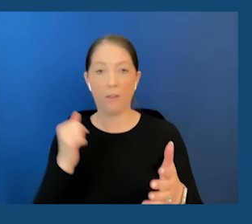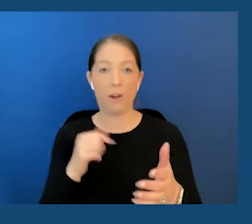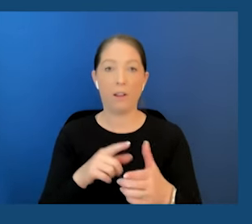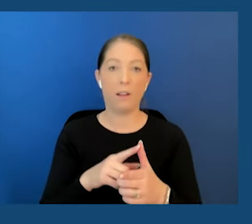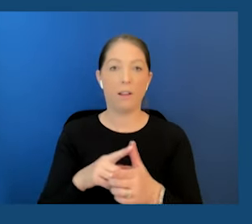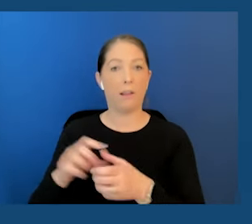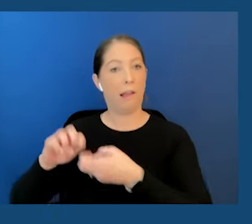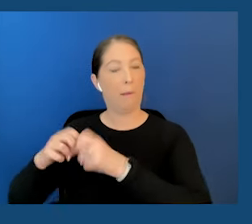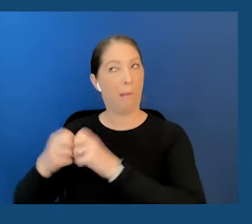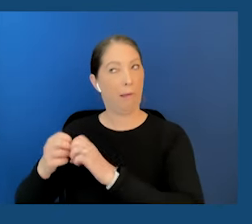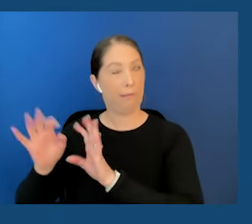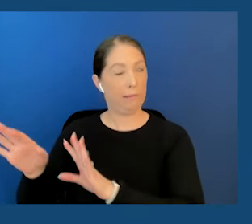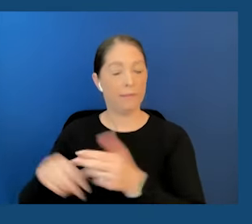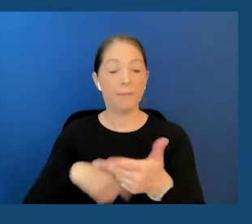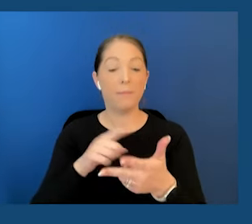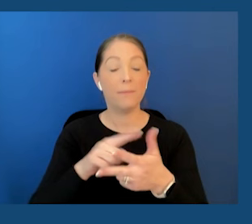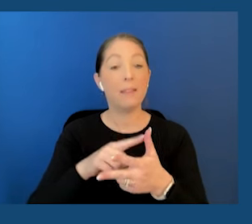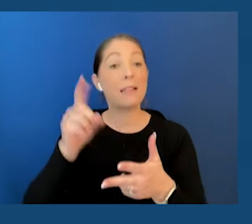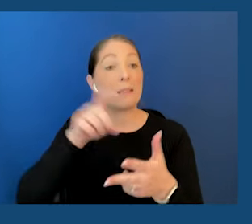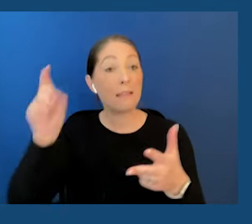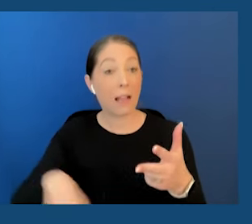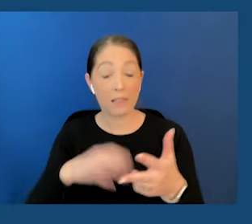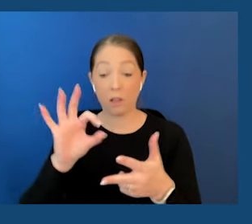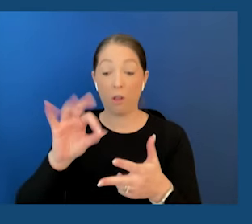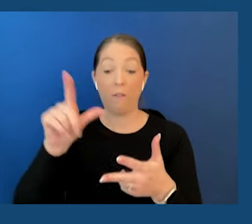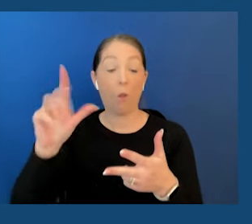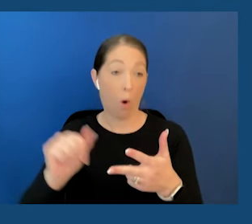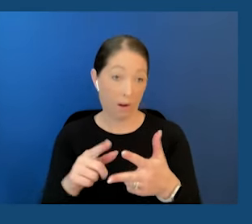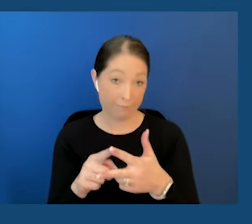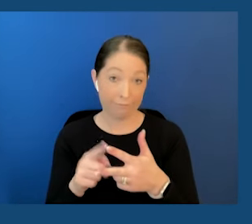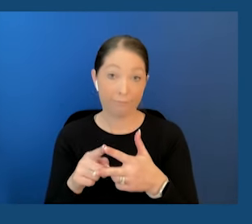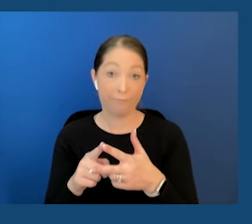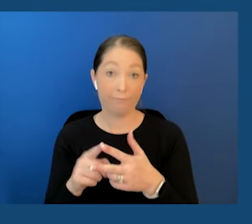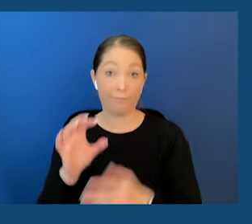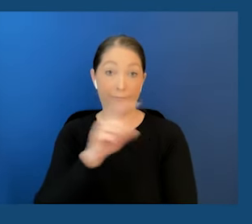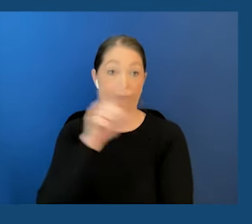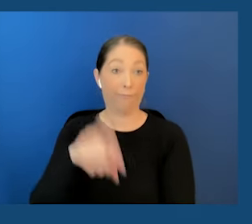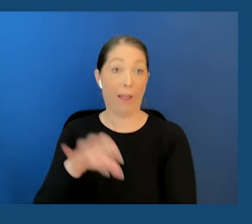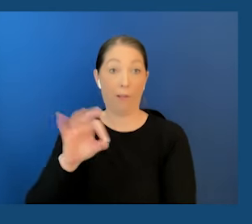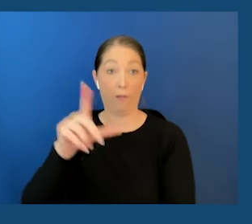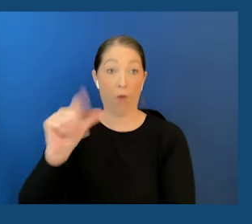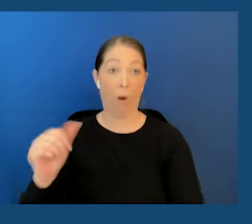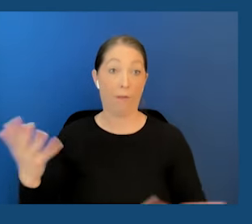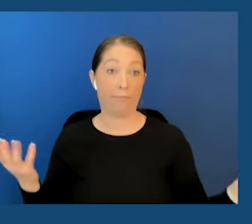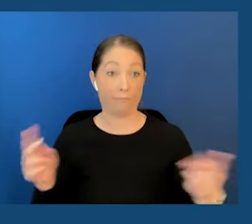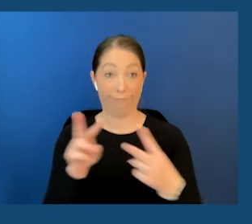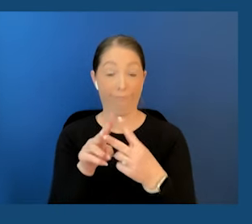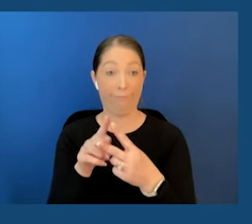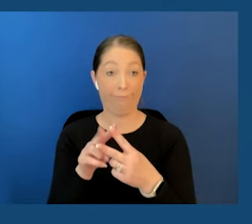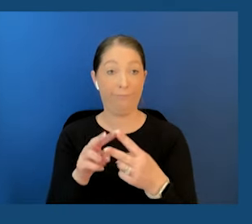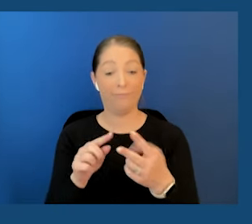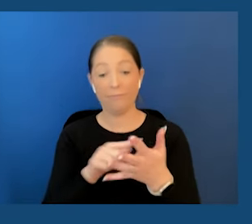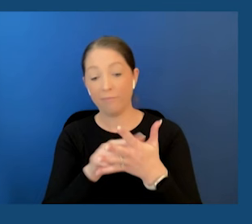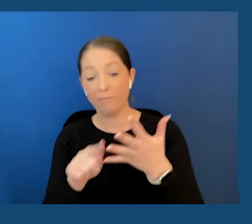too, Texas and Florida, okay, there you go, Texas and Florida. The other ones are all